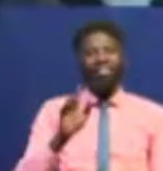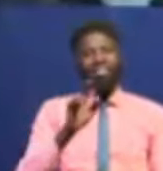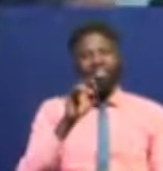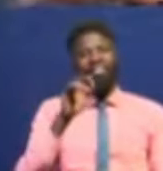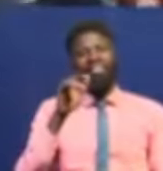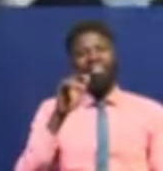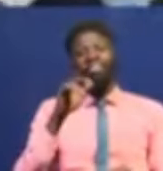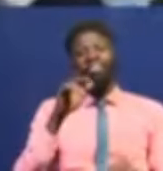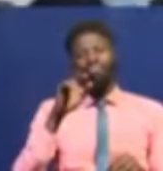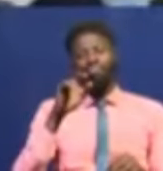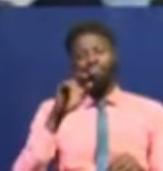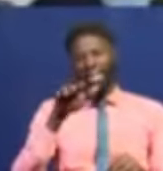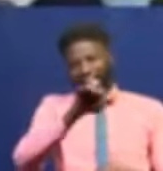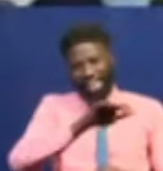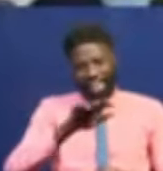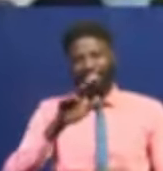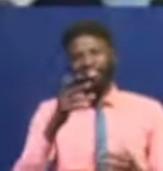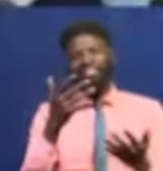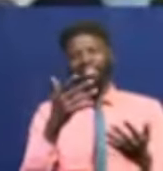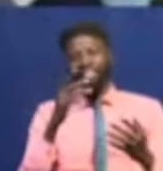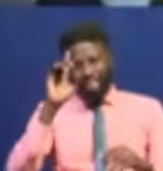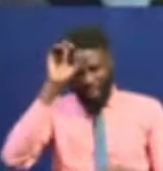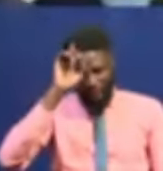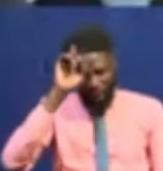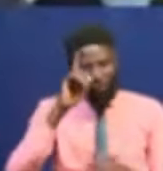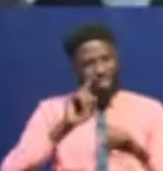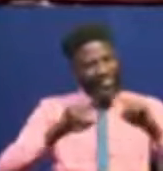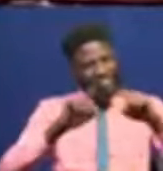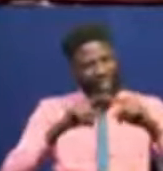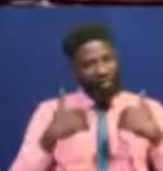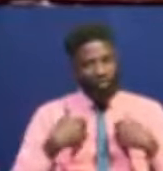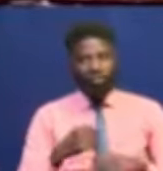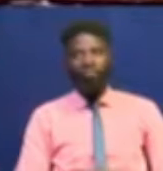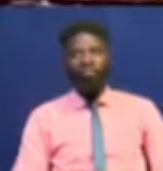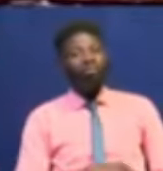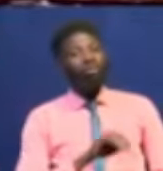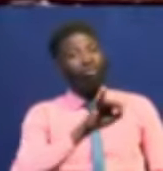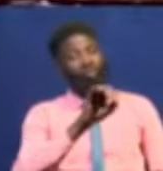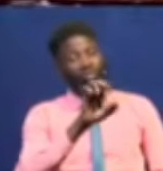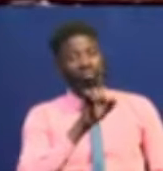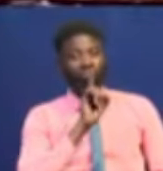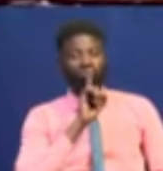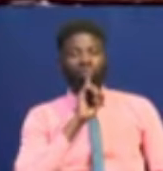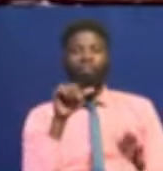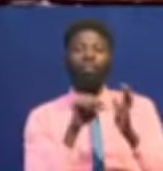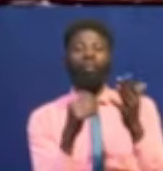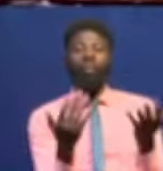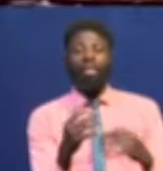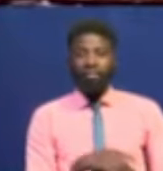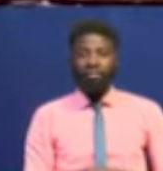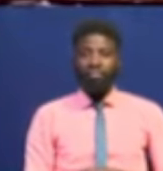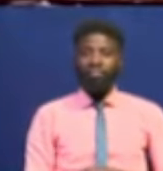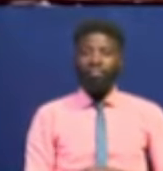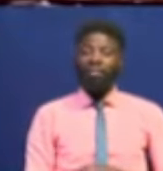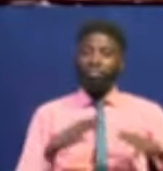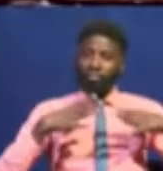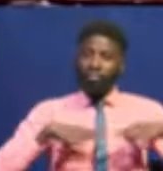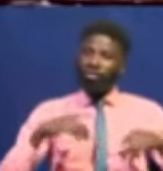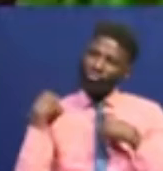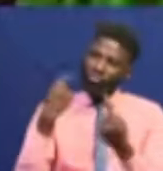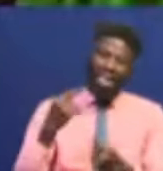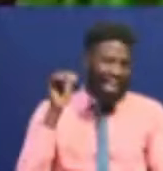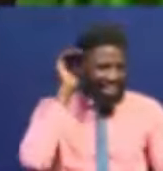President, we have onions all over the place. That may well be. I think the problem has been, these are people who are saying they haven't been listened to. You